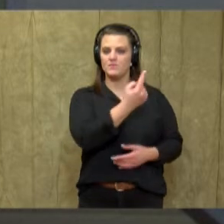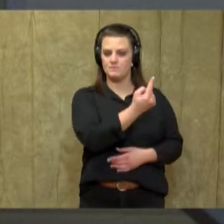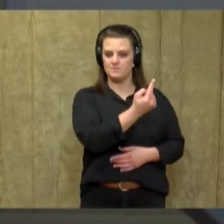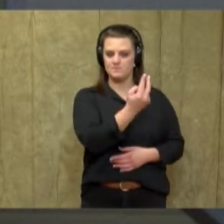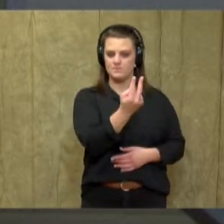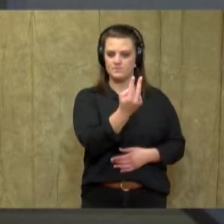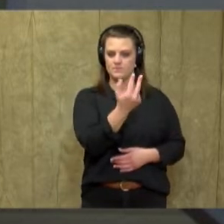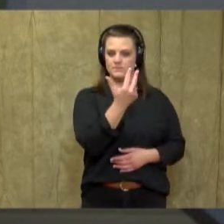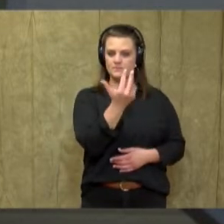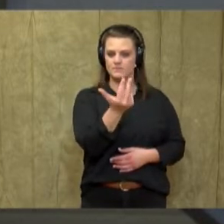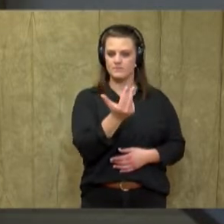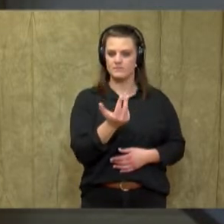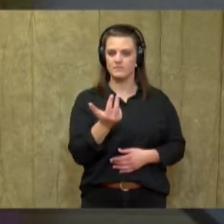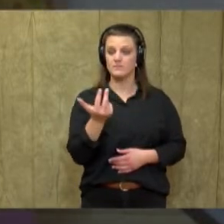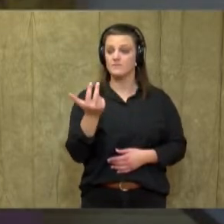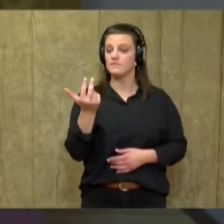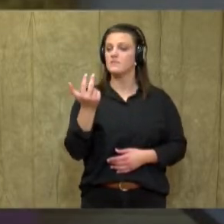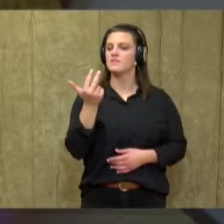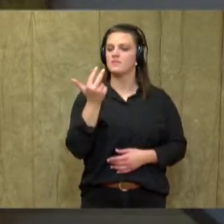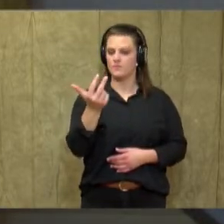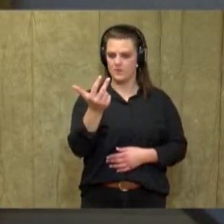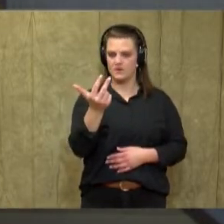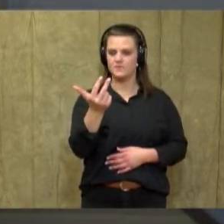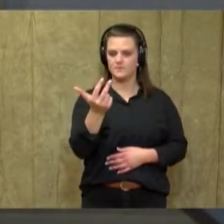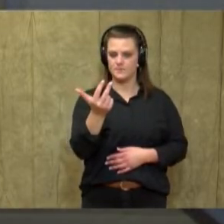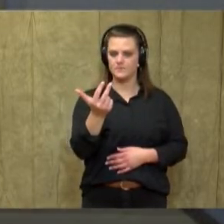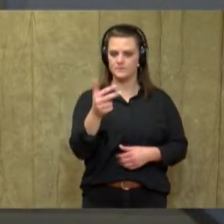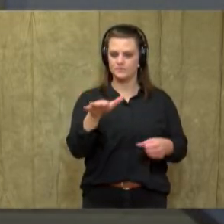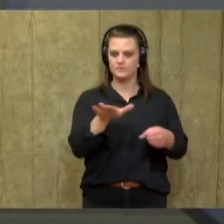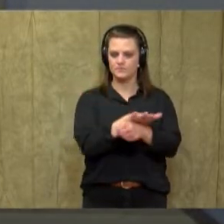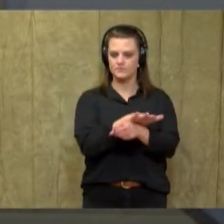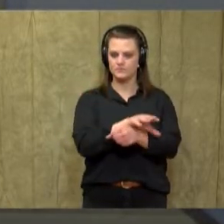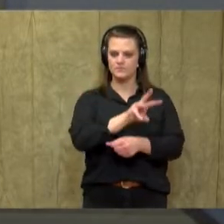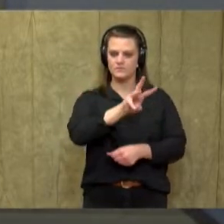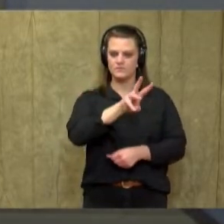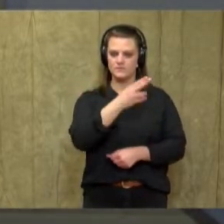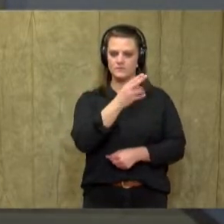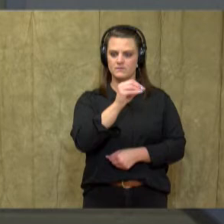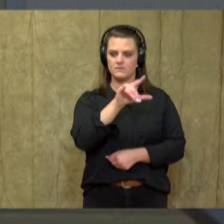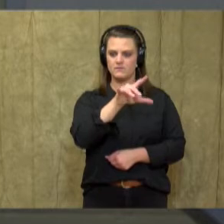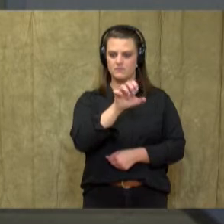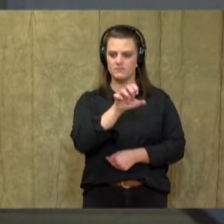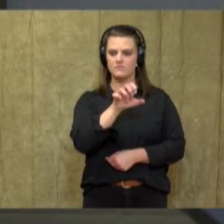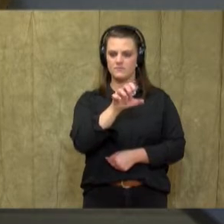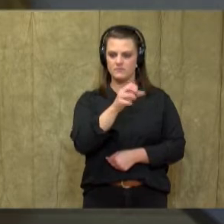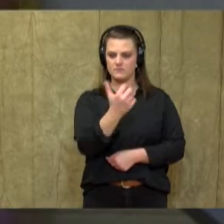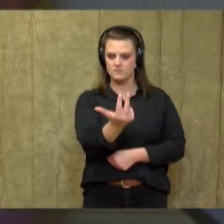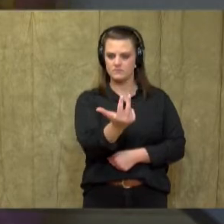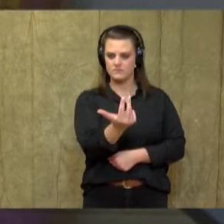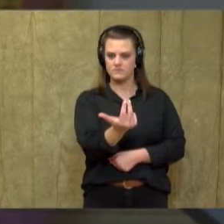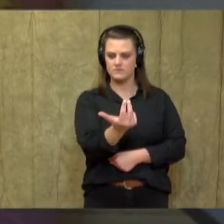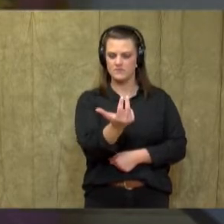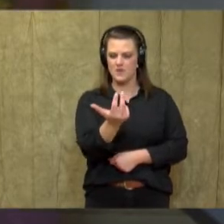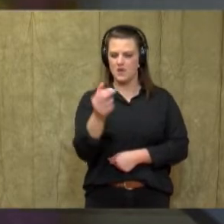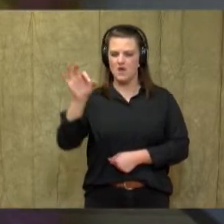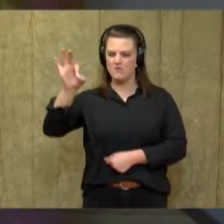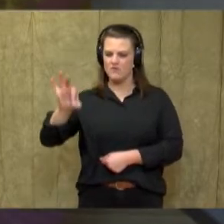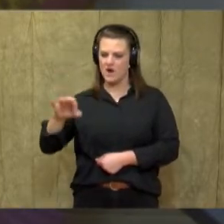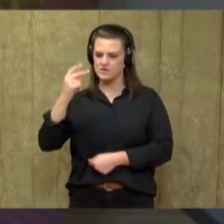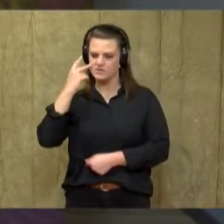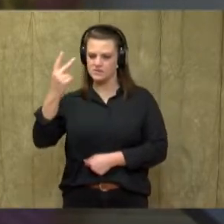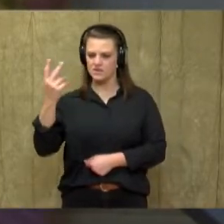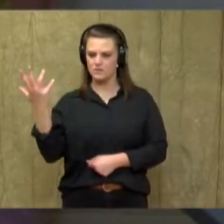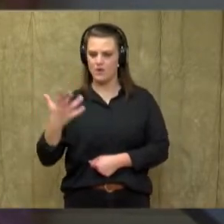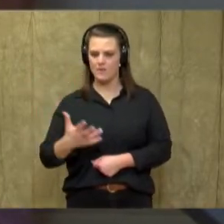1, 2, 3 wholes. Very good. All right, what fraction do